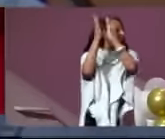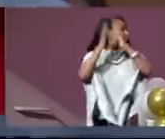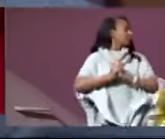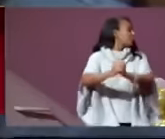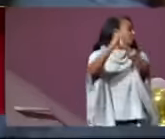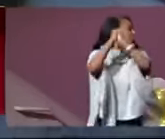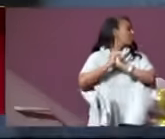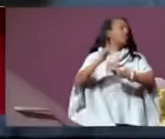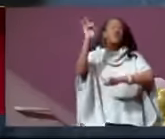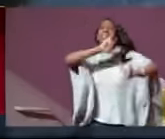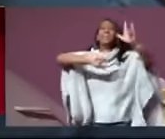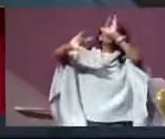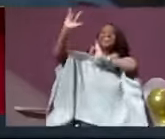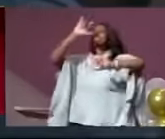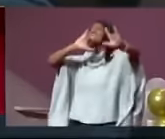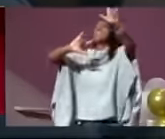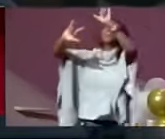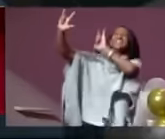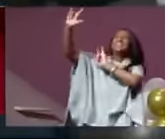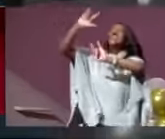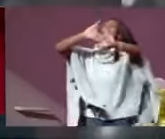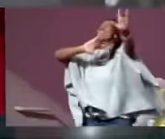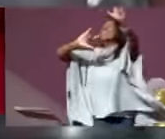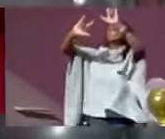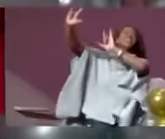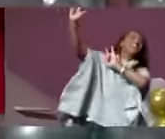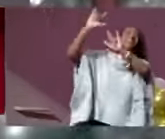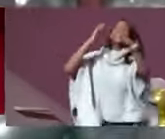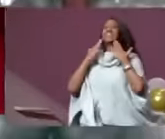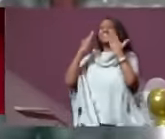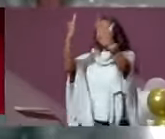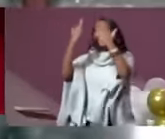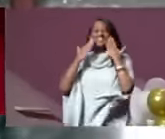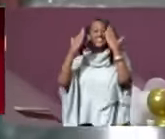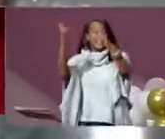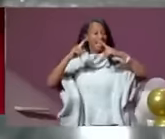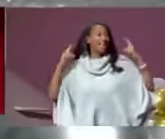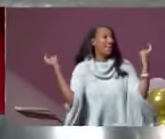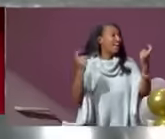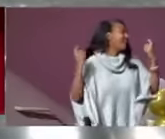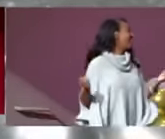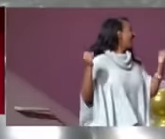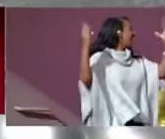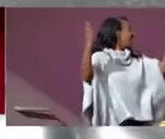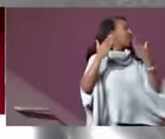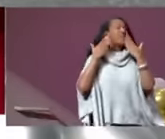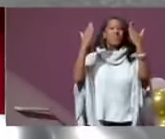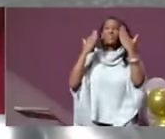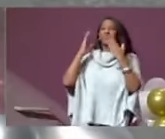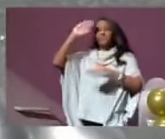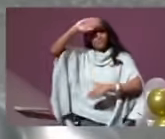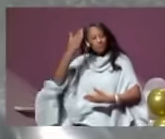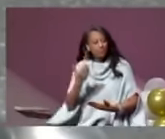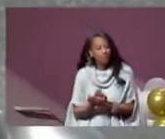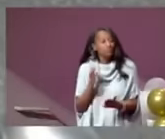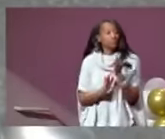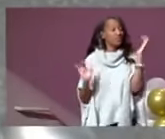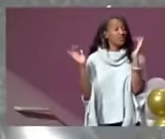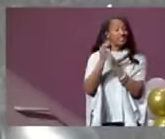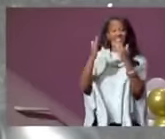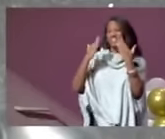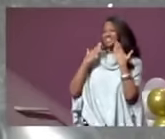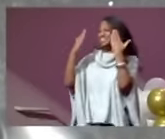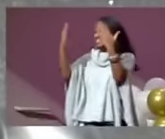worship. We love you. We love you. We love you. We thank you. Hallelujah. Thank you for your son, Jesus. Thank you